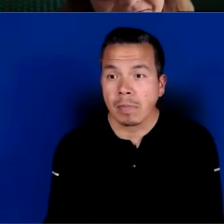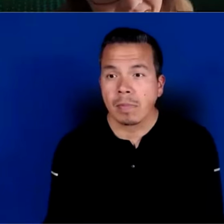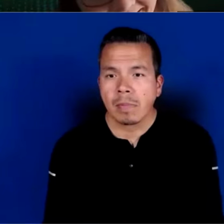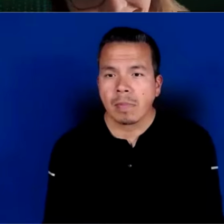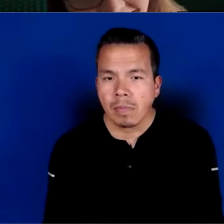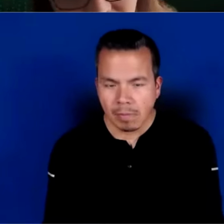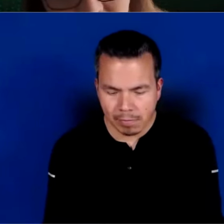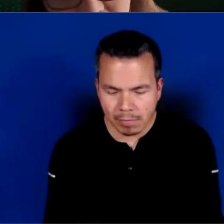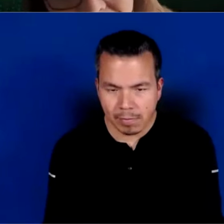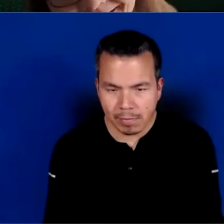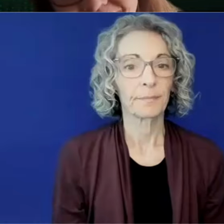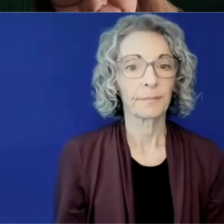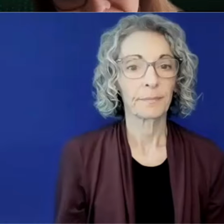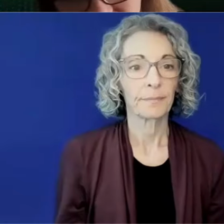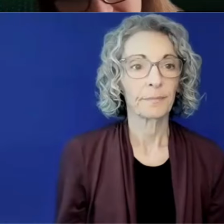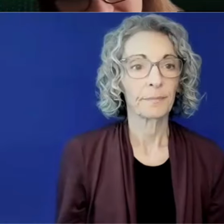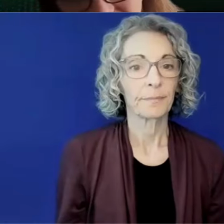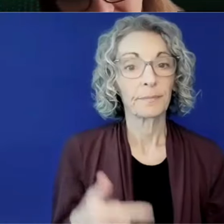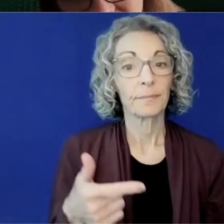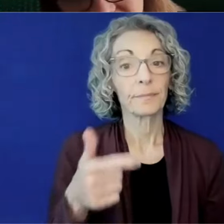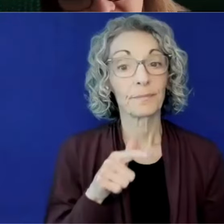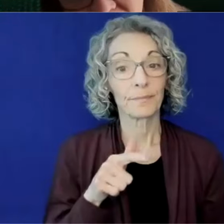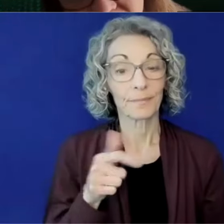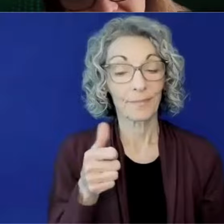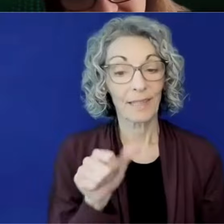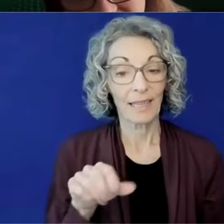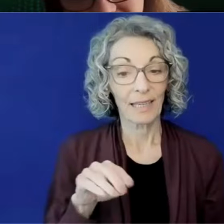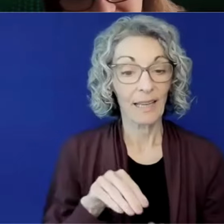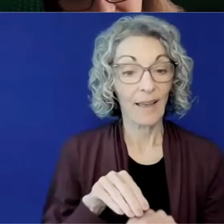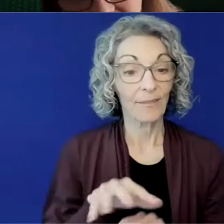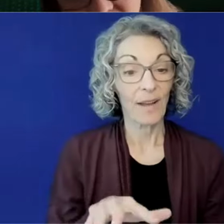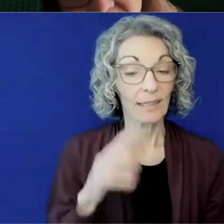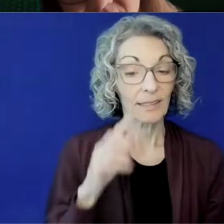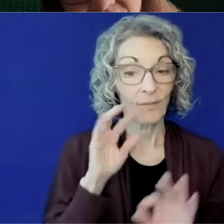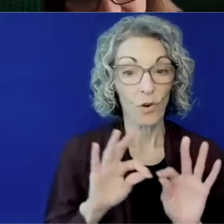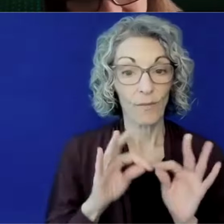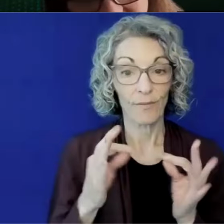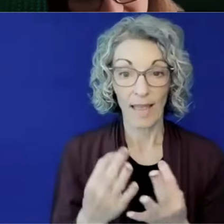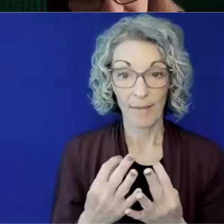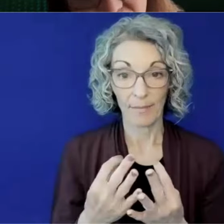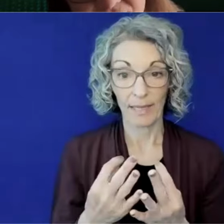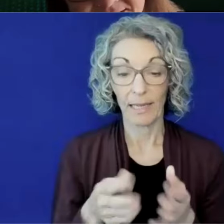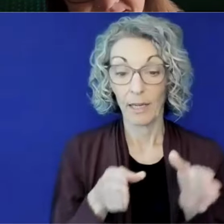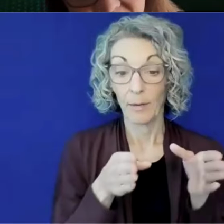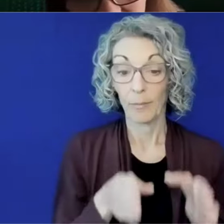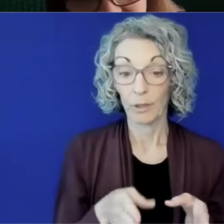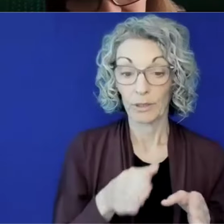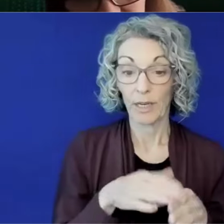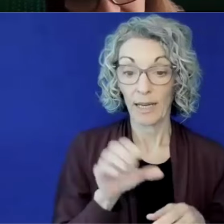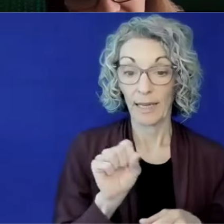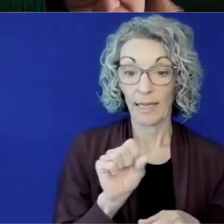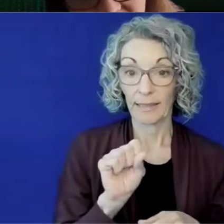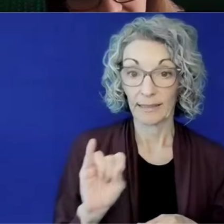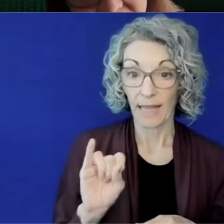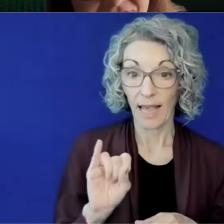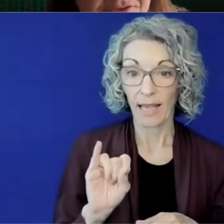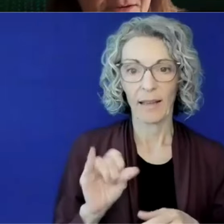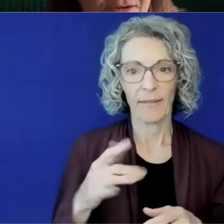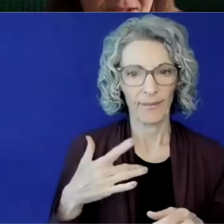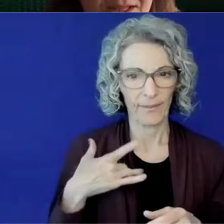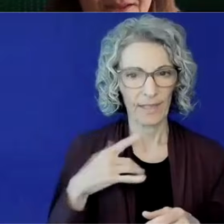Do you have any advice of what you might say to a family of someone on SSI who is convinced that their child is unable to work,